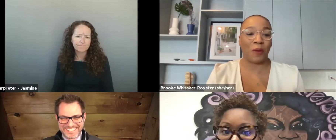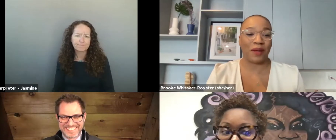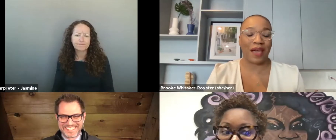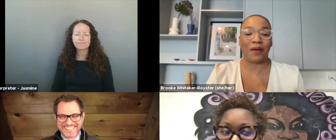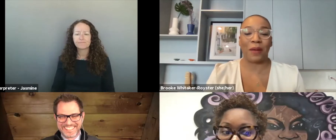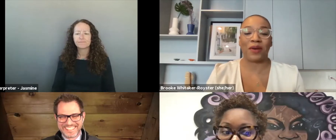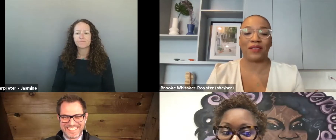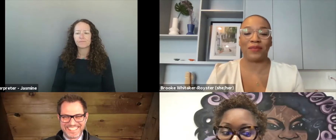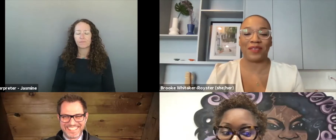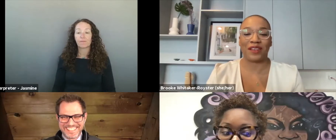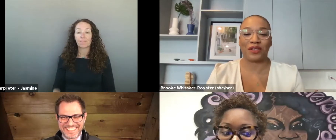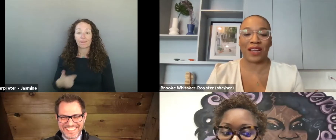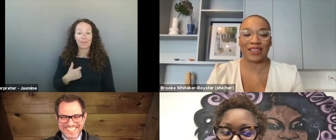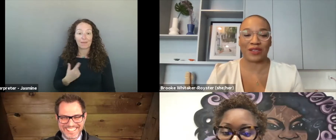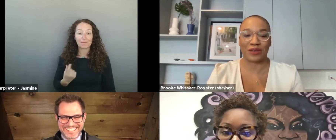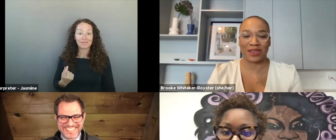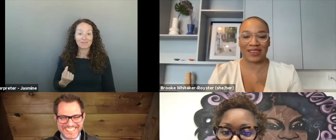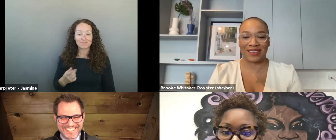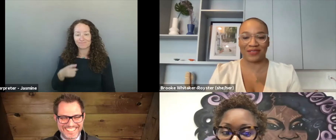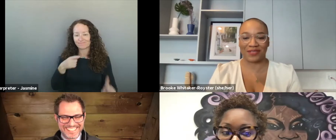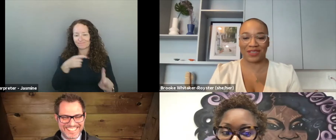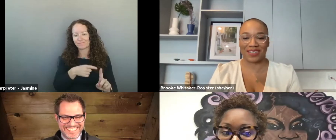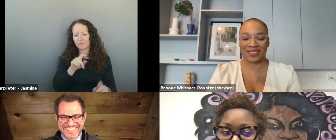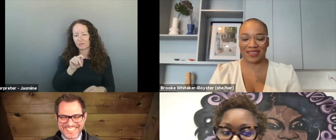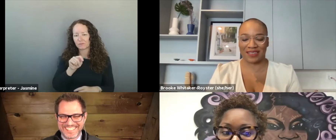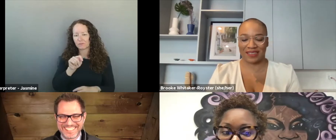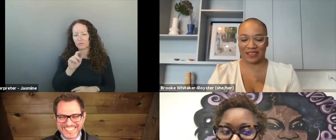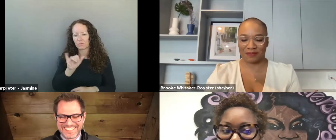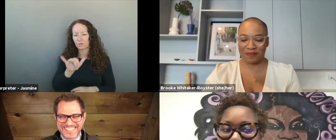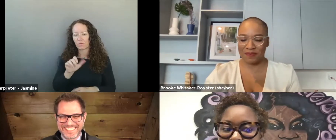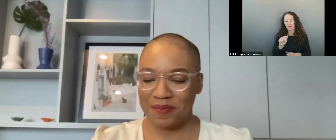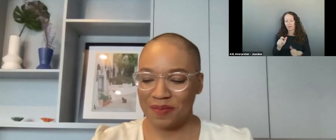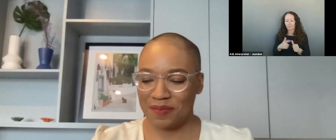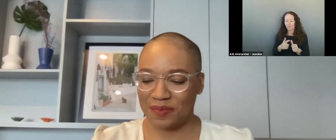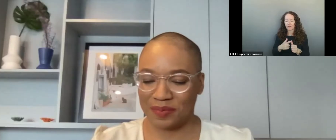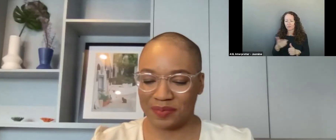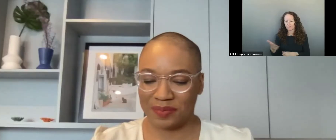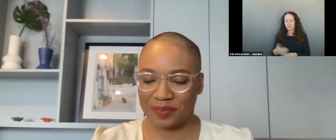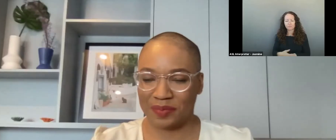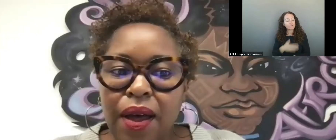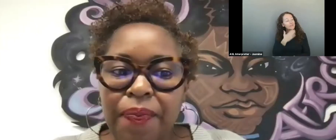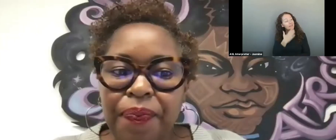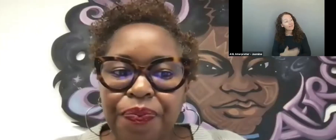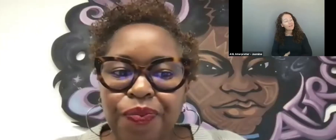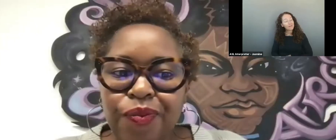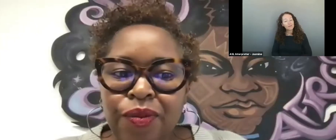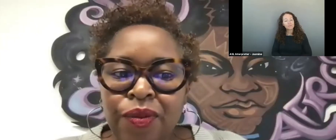I'm going to direct that to Toya first. Thank you.